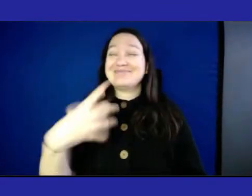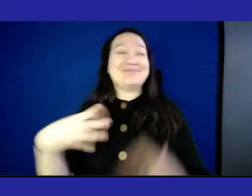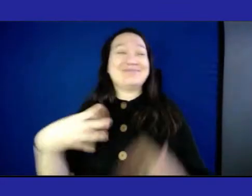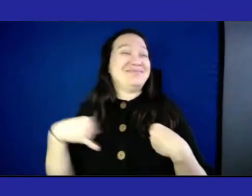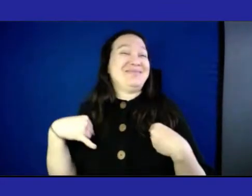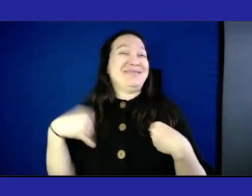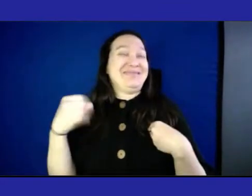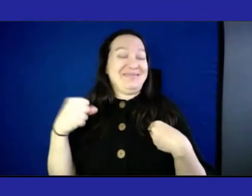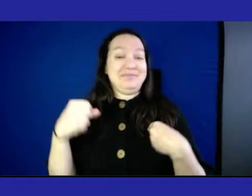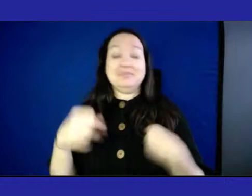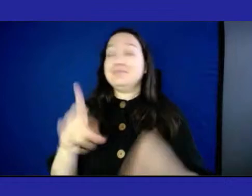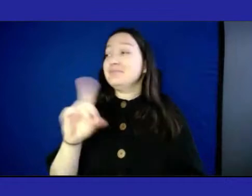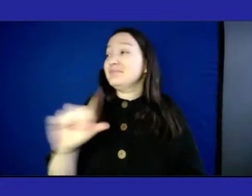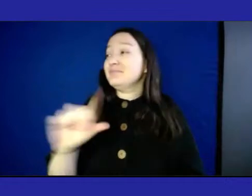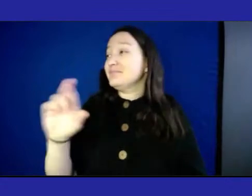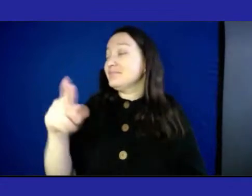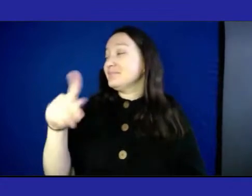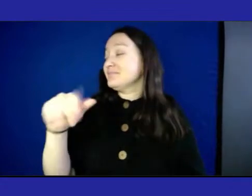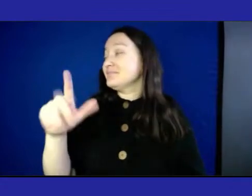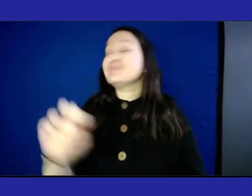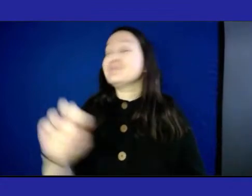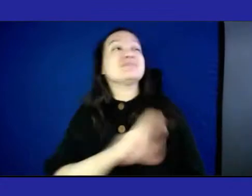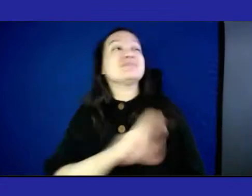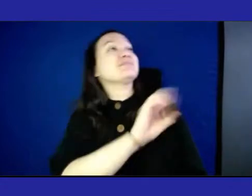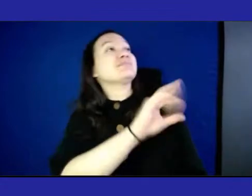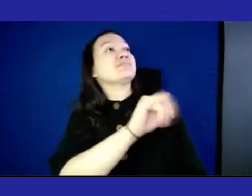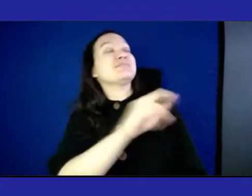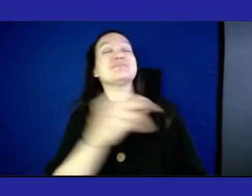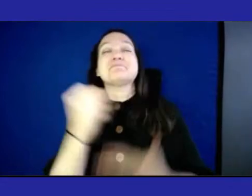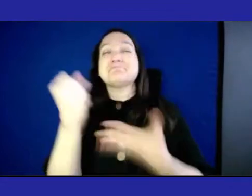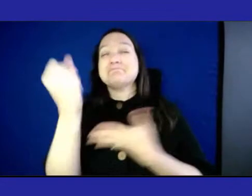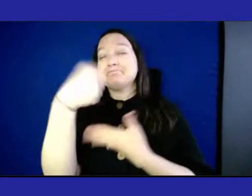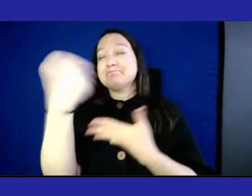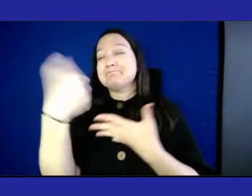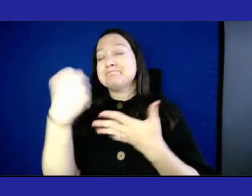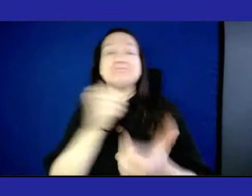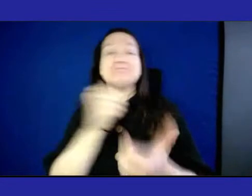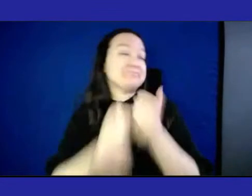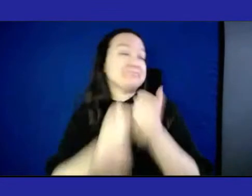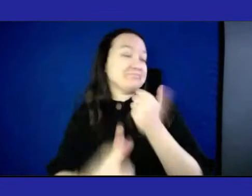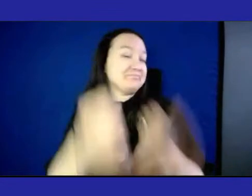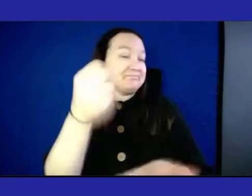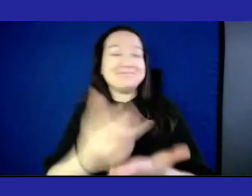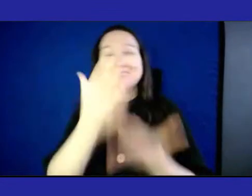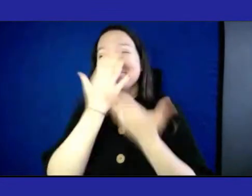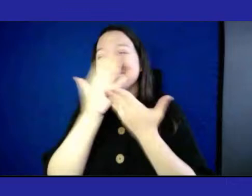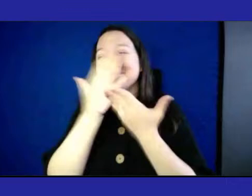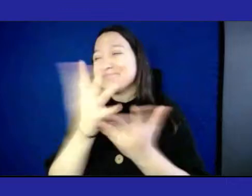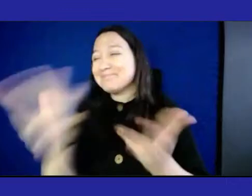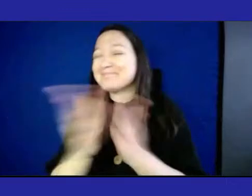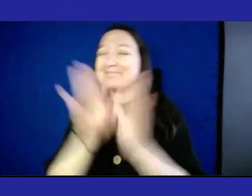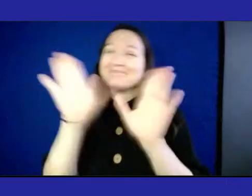Dr. Pagan? Yes. And Aaron? Yes. All right, if the motion does pass, thank you so much, appreciate it. Great program.